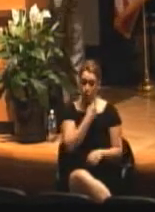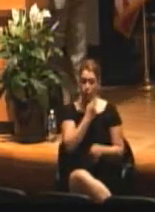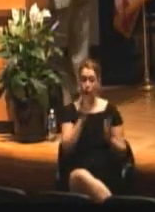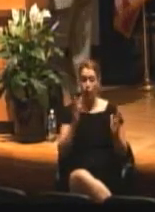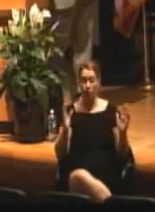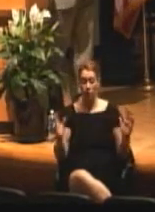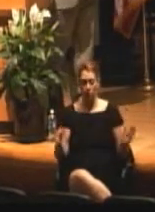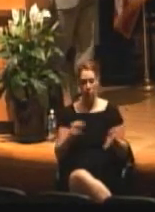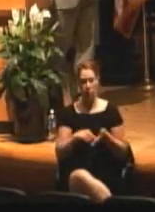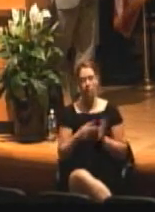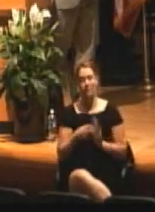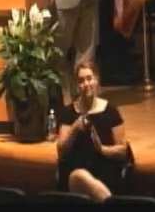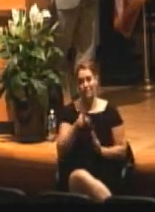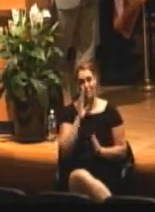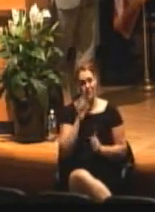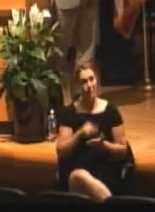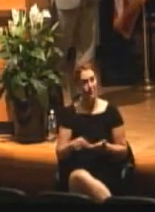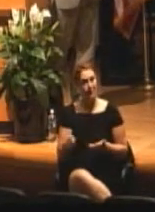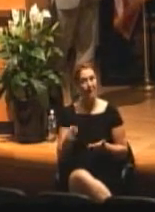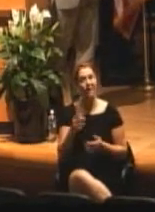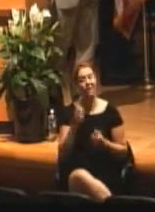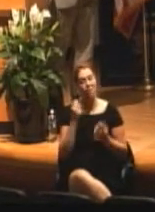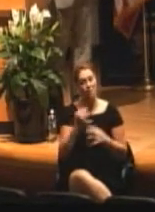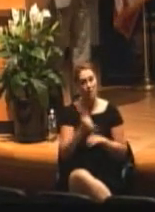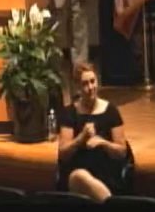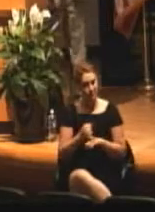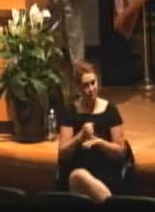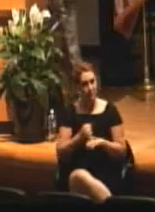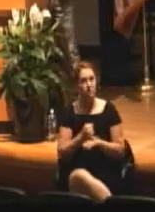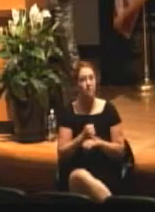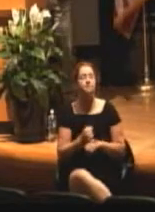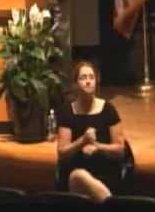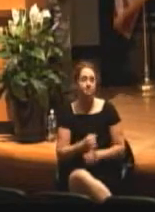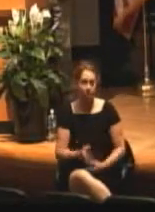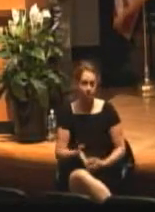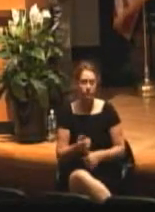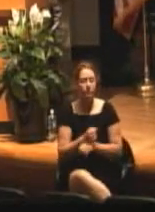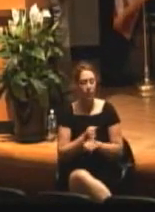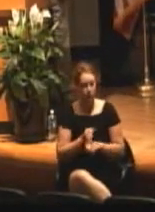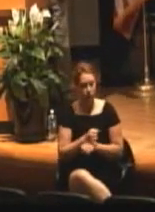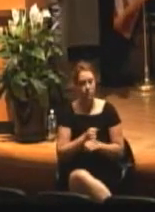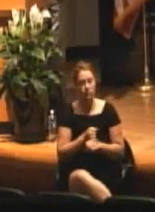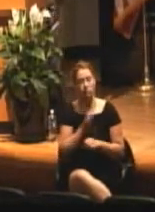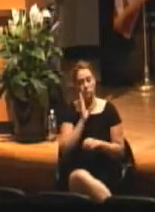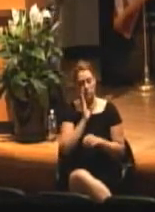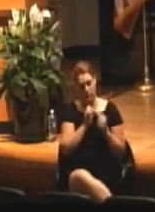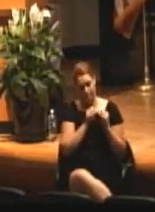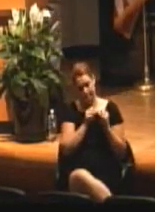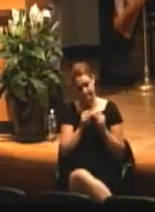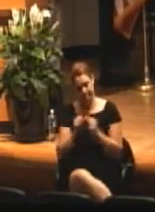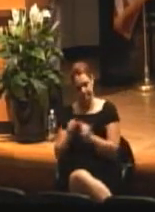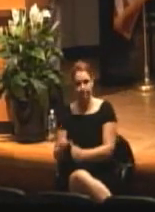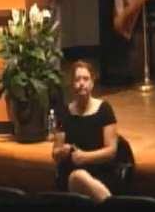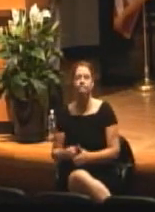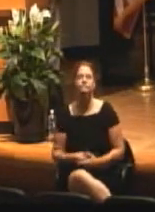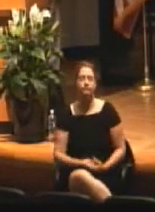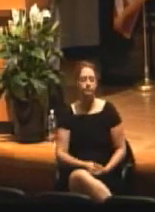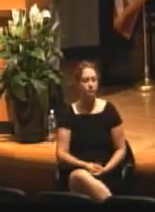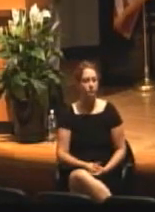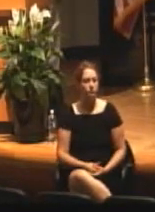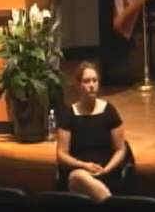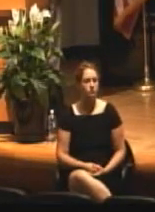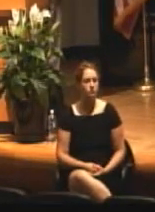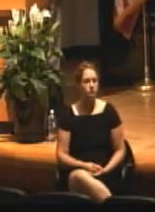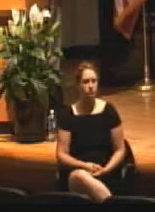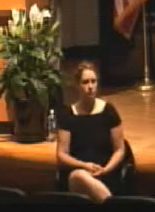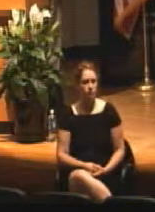going to pay more interest on it as well. So the interest stretches out a little bit longer. So, you know, if you could get